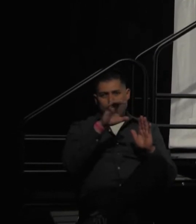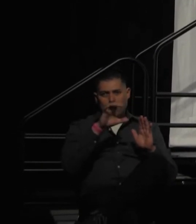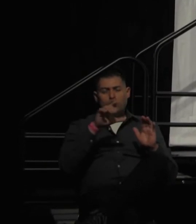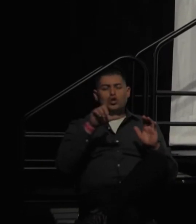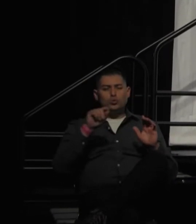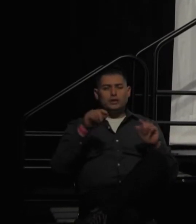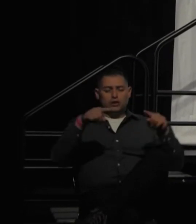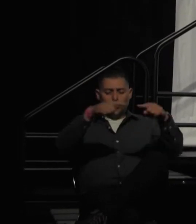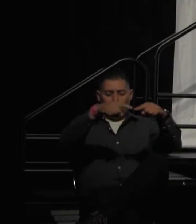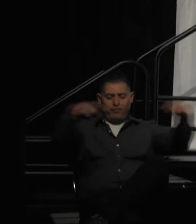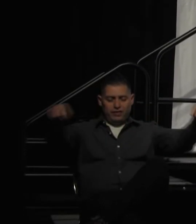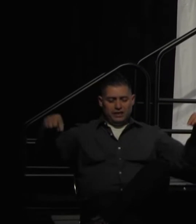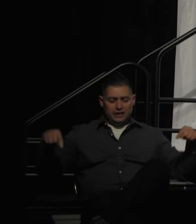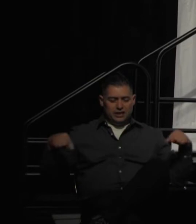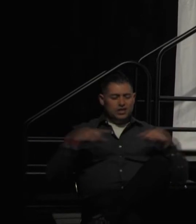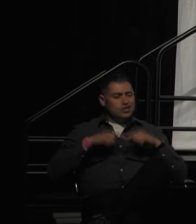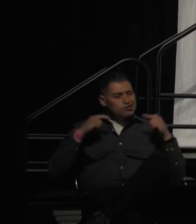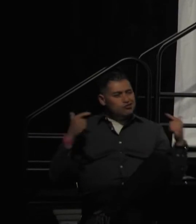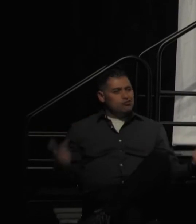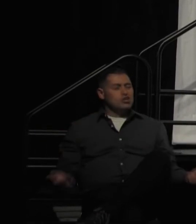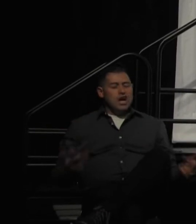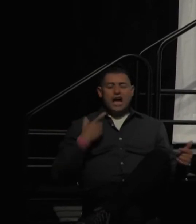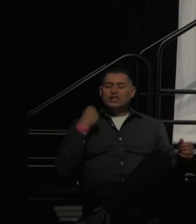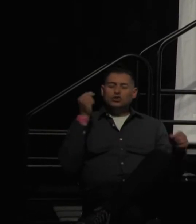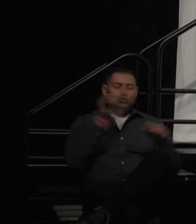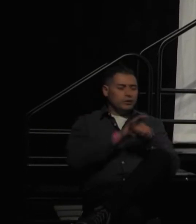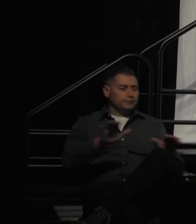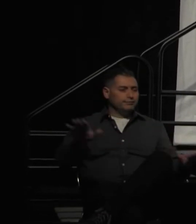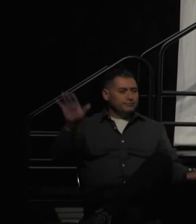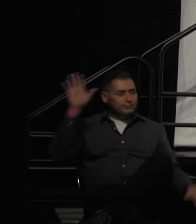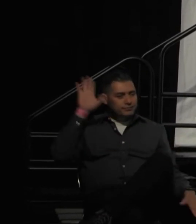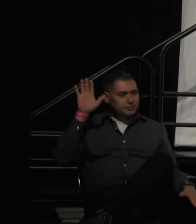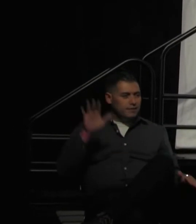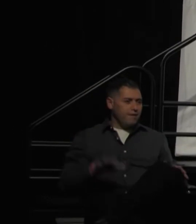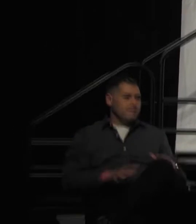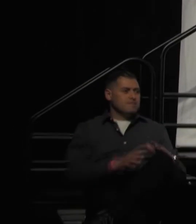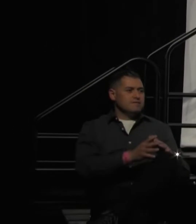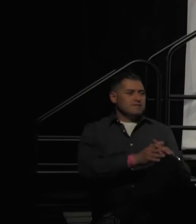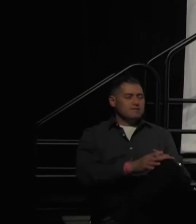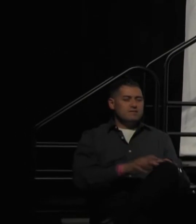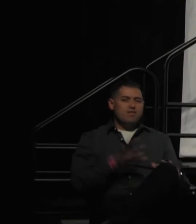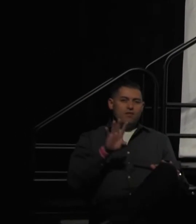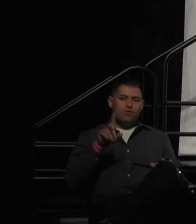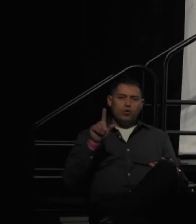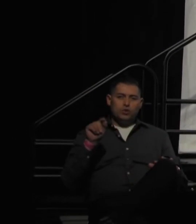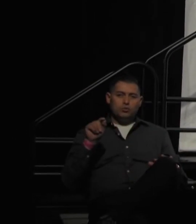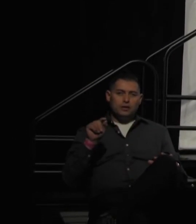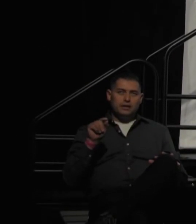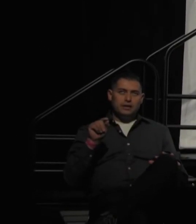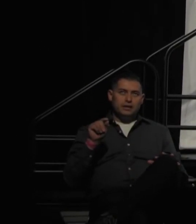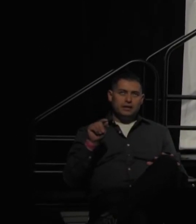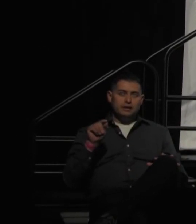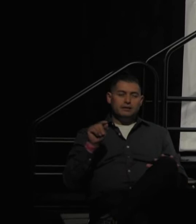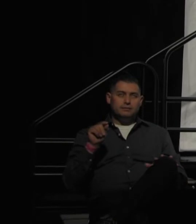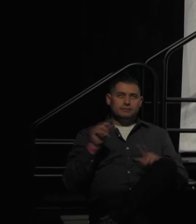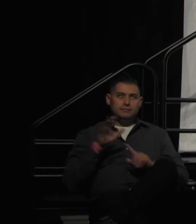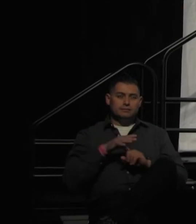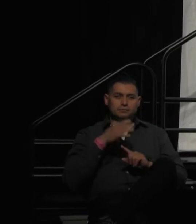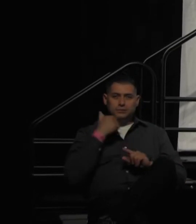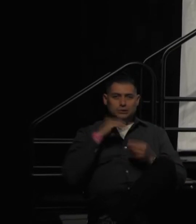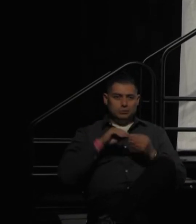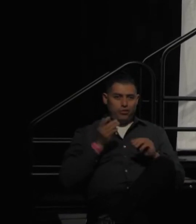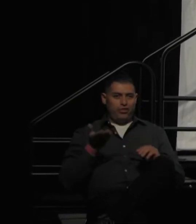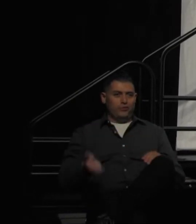66,420 square feet. I swear to God. 420 being the operative number there.